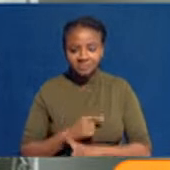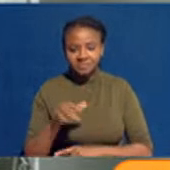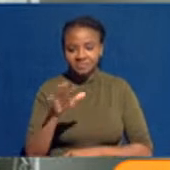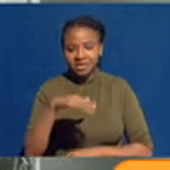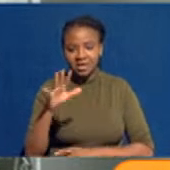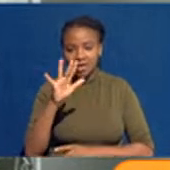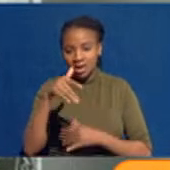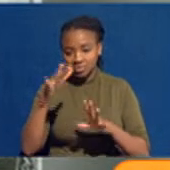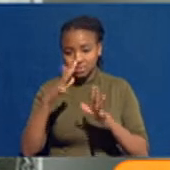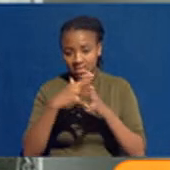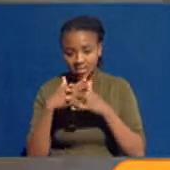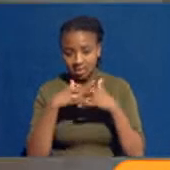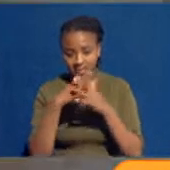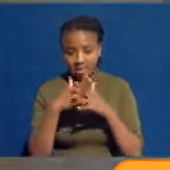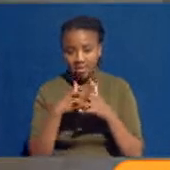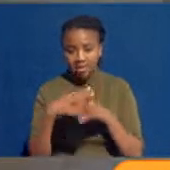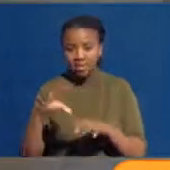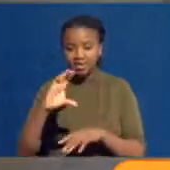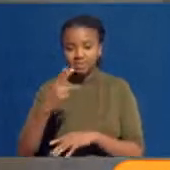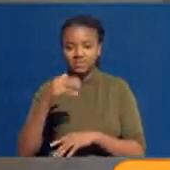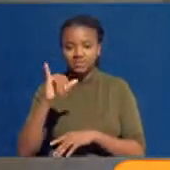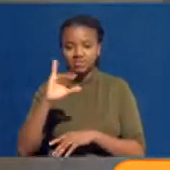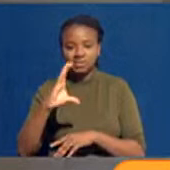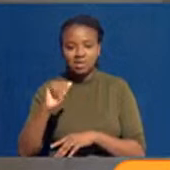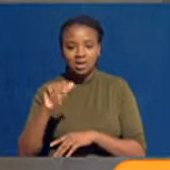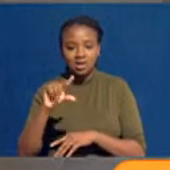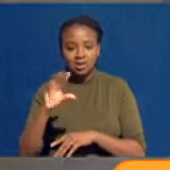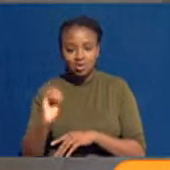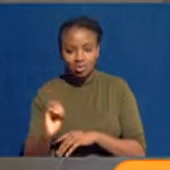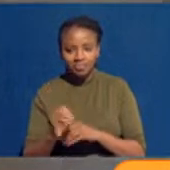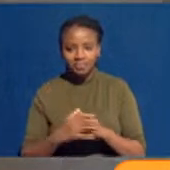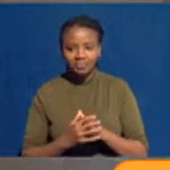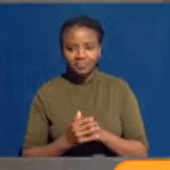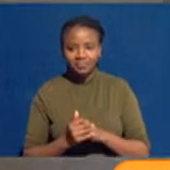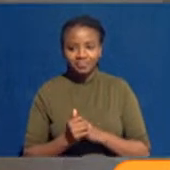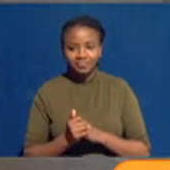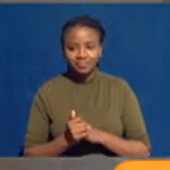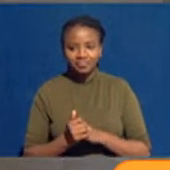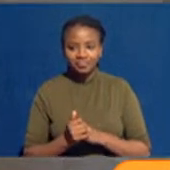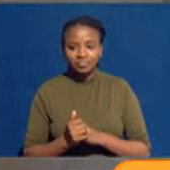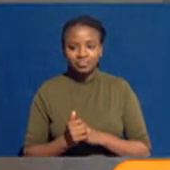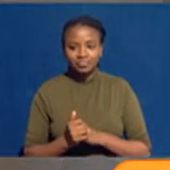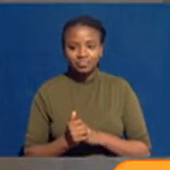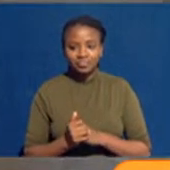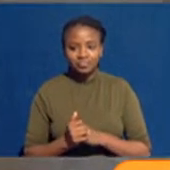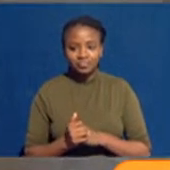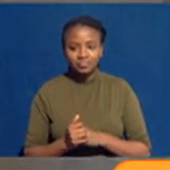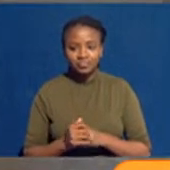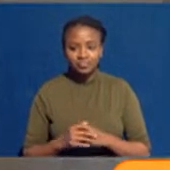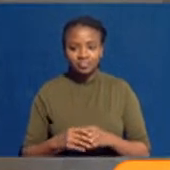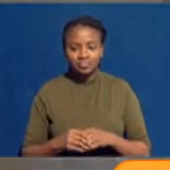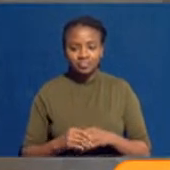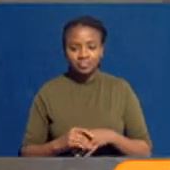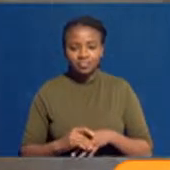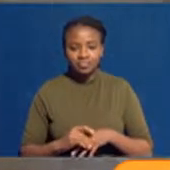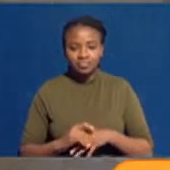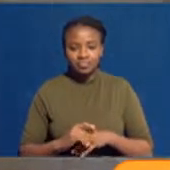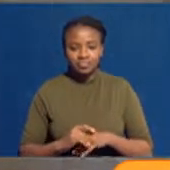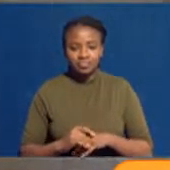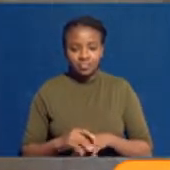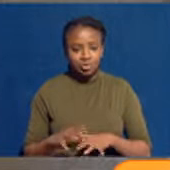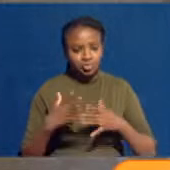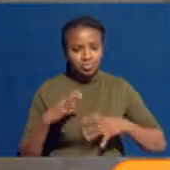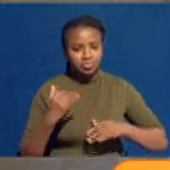which is one of those areas that people at the time were saying was a depressed area. But there was something different that was happening. People were allowing you